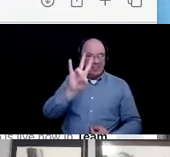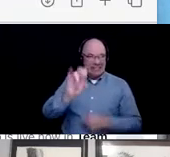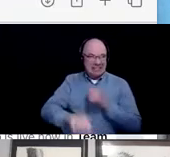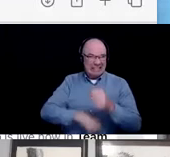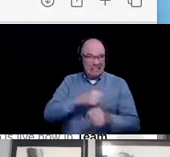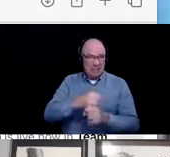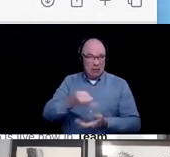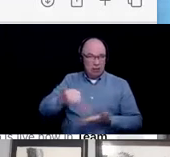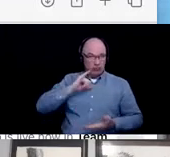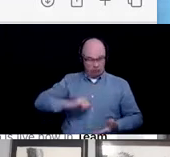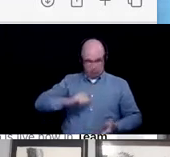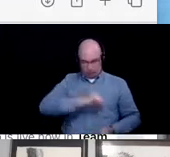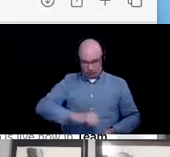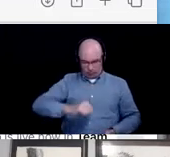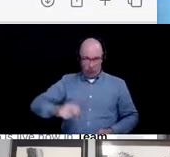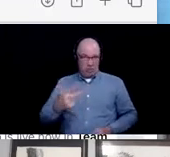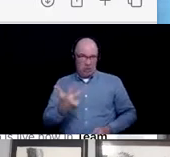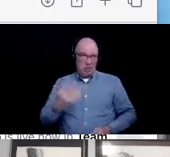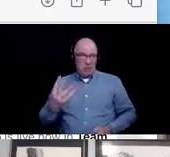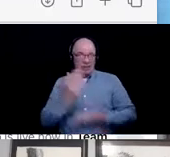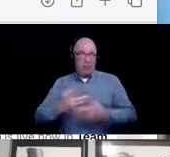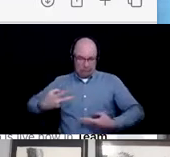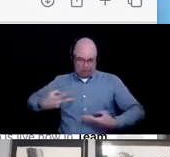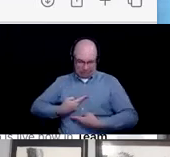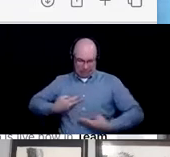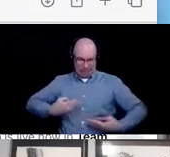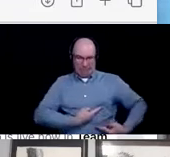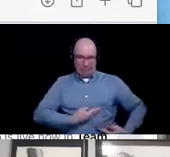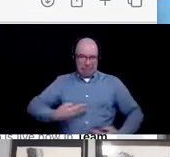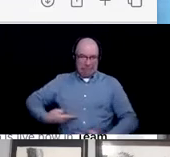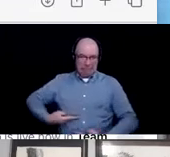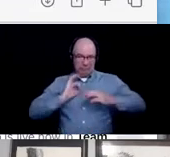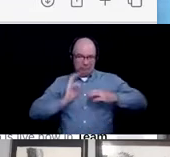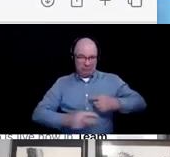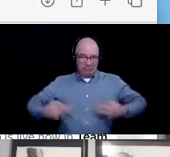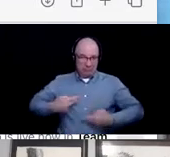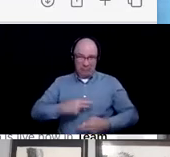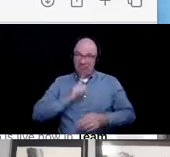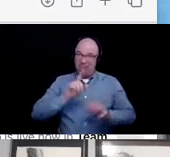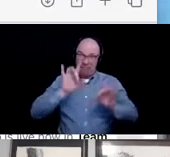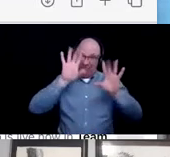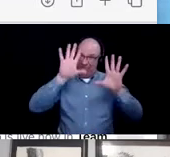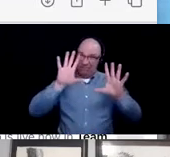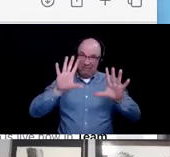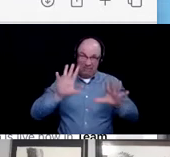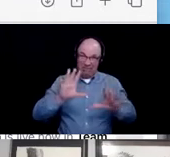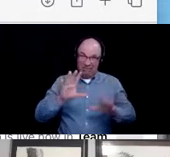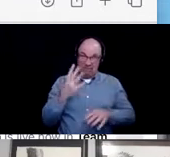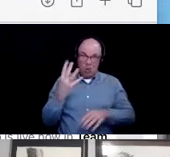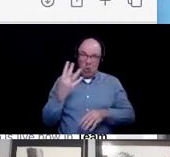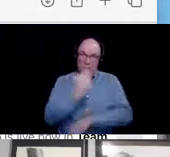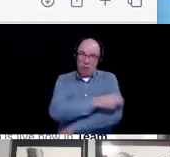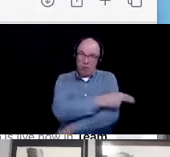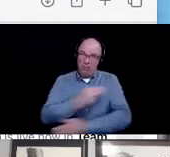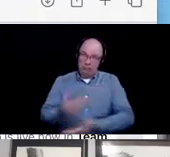4 surgeries. 3 surgeries took pieces of his intestines. I mean, we're talking major issues. He was in 4 different hospitals. We